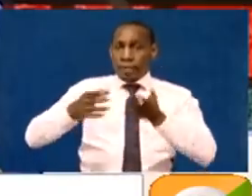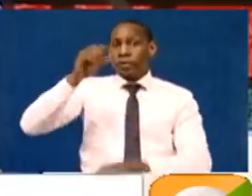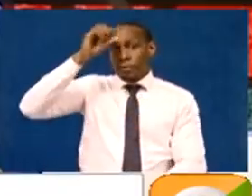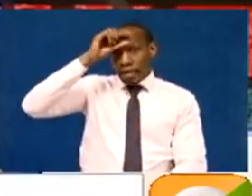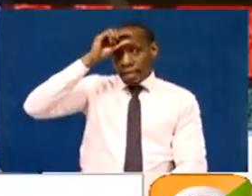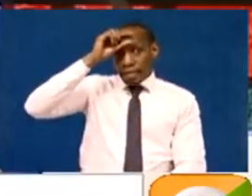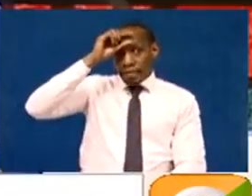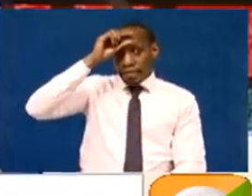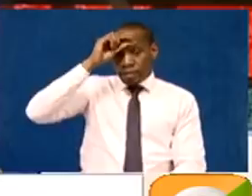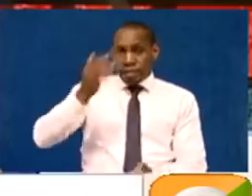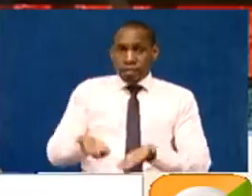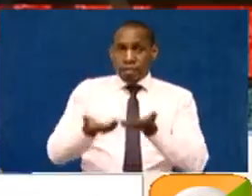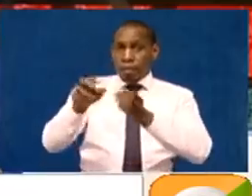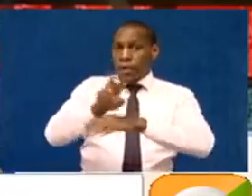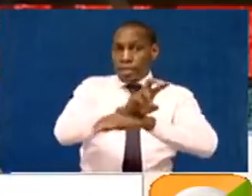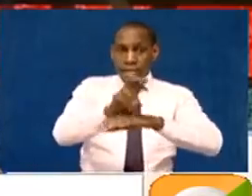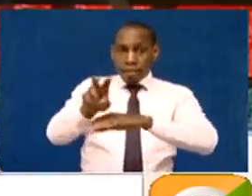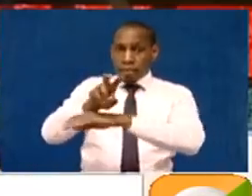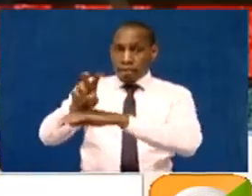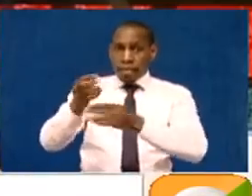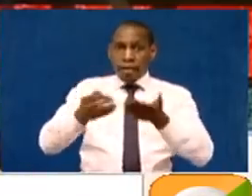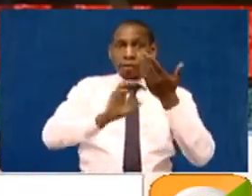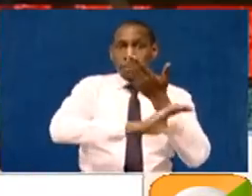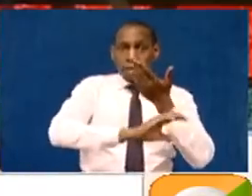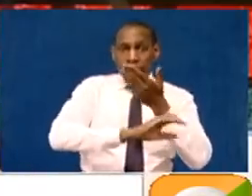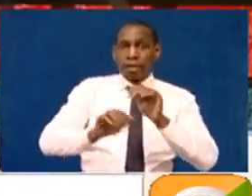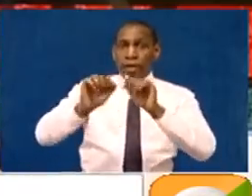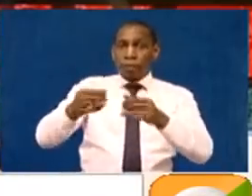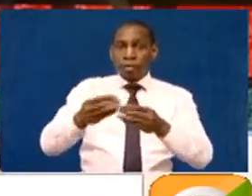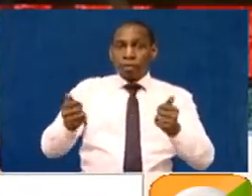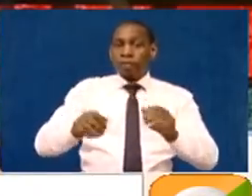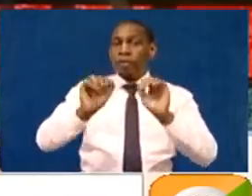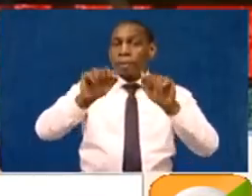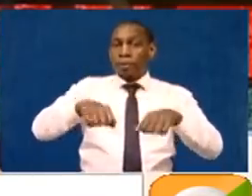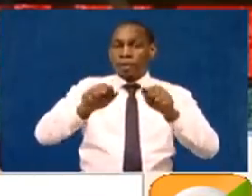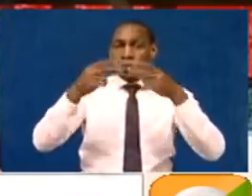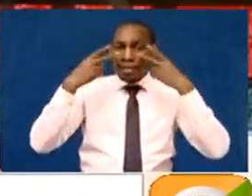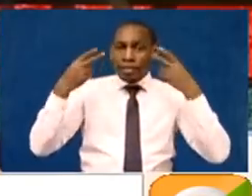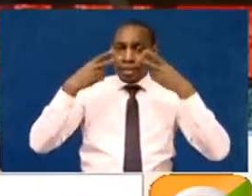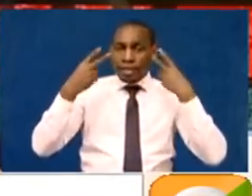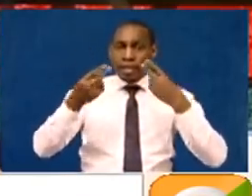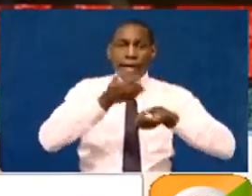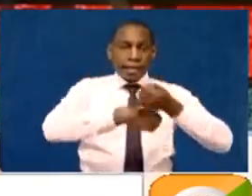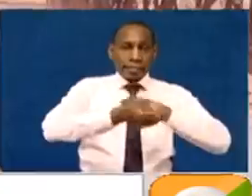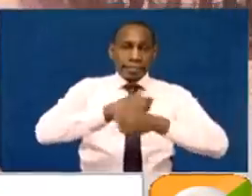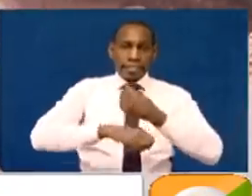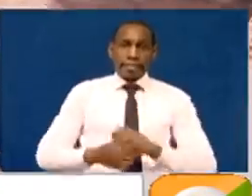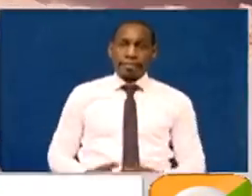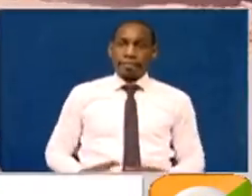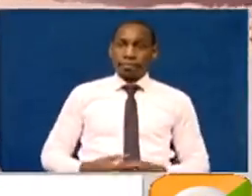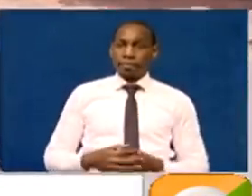government has heightened vigilance and surveillance across the country so as to deal with potential terror threats.